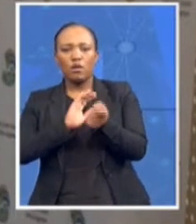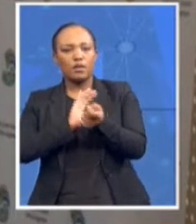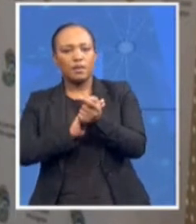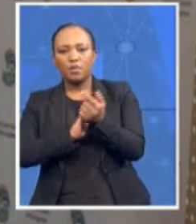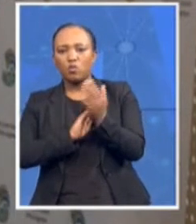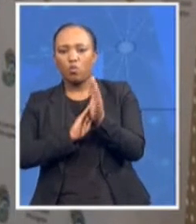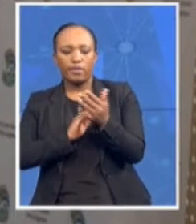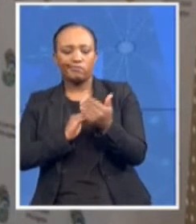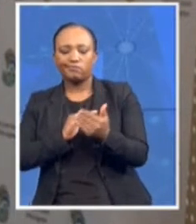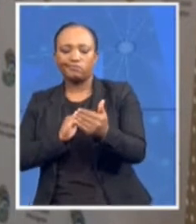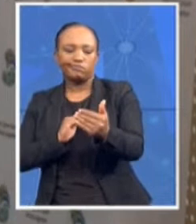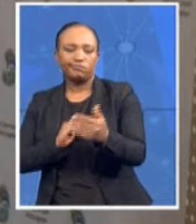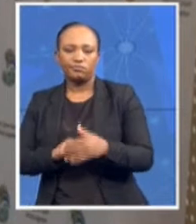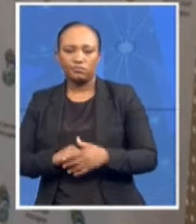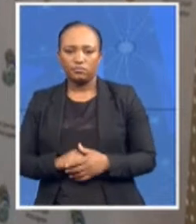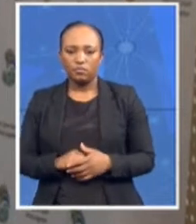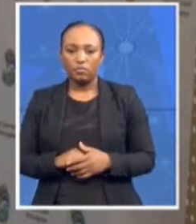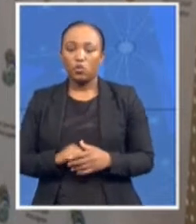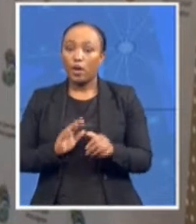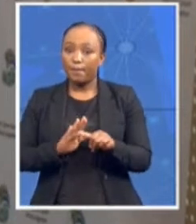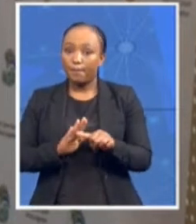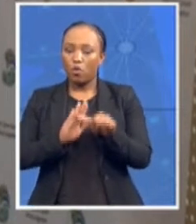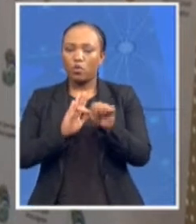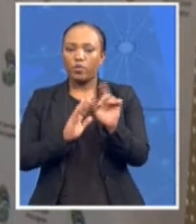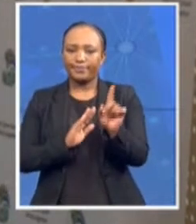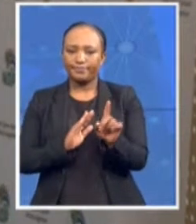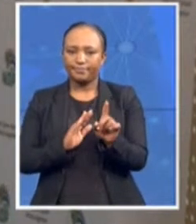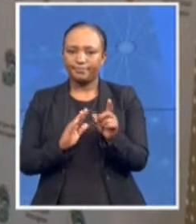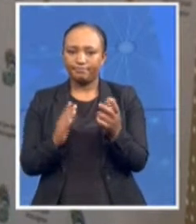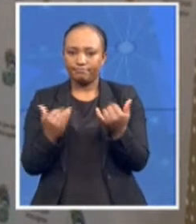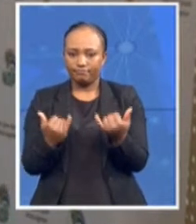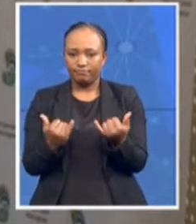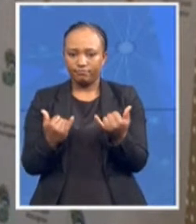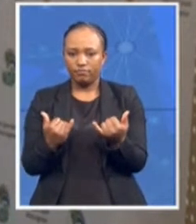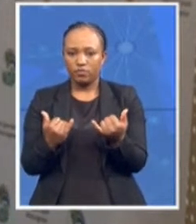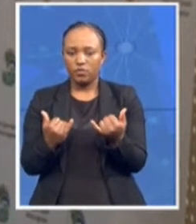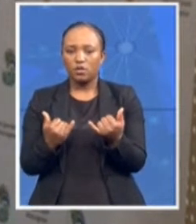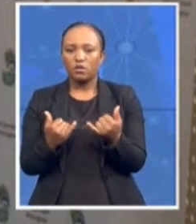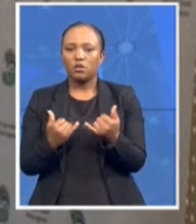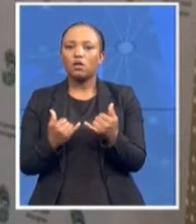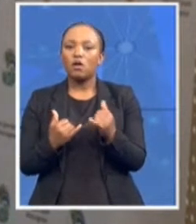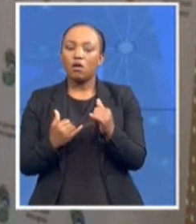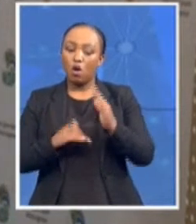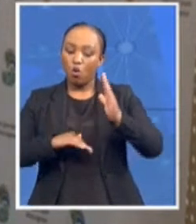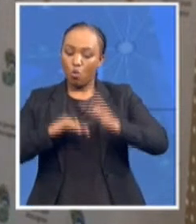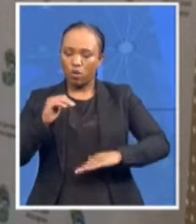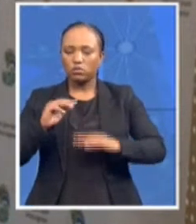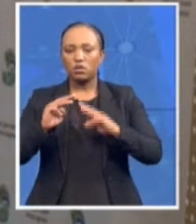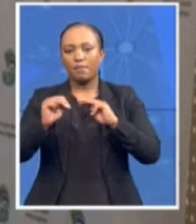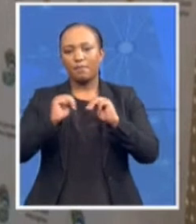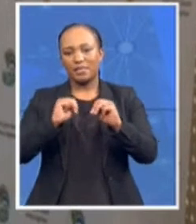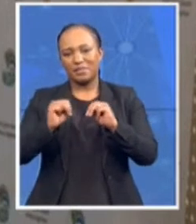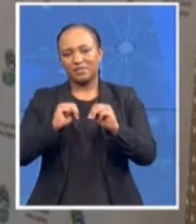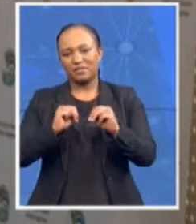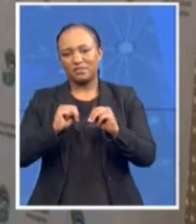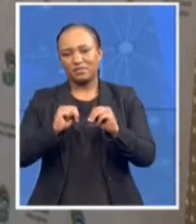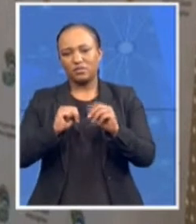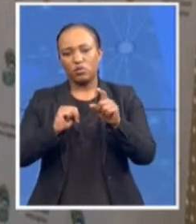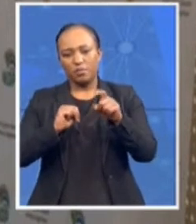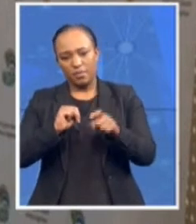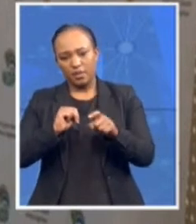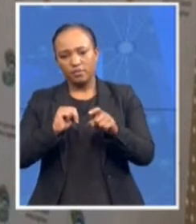this is that consequence management is going to be seen, to be